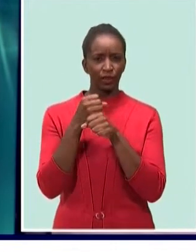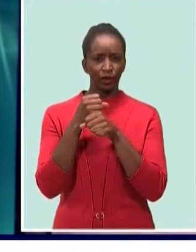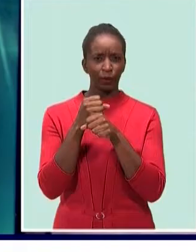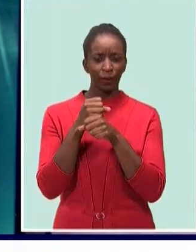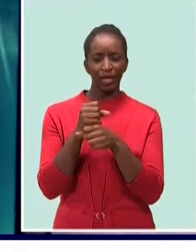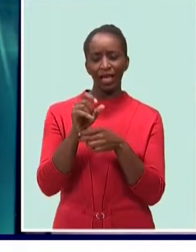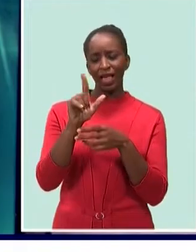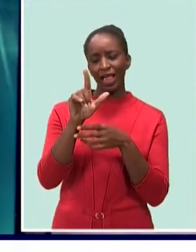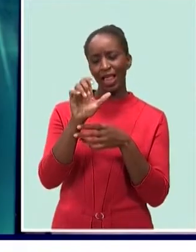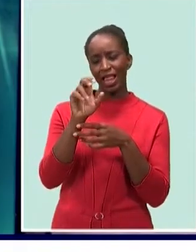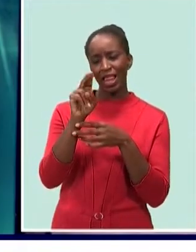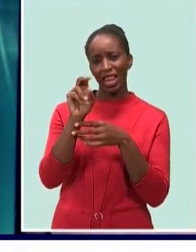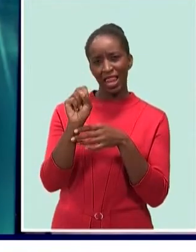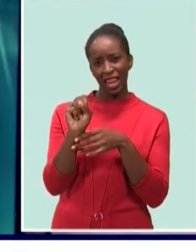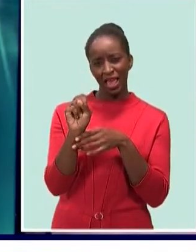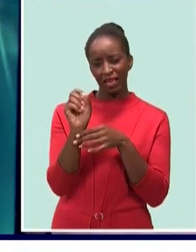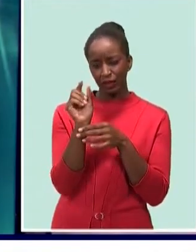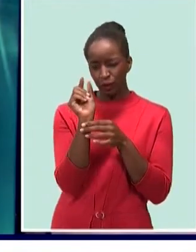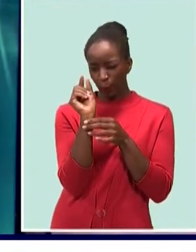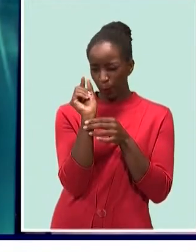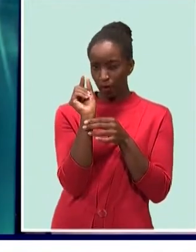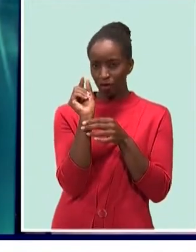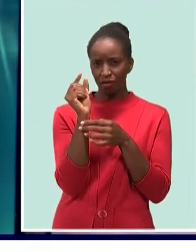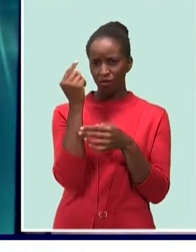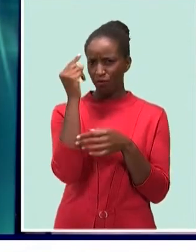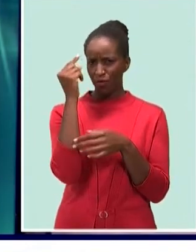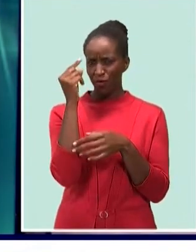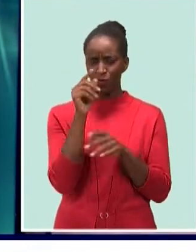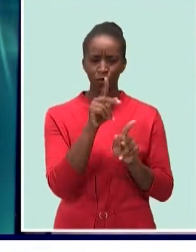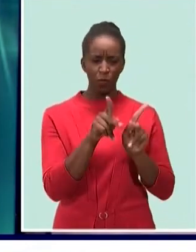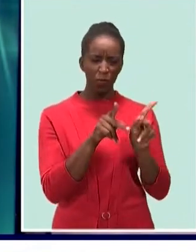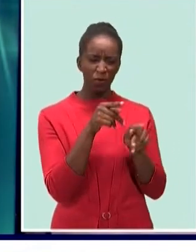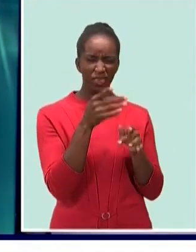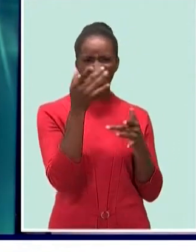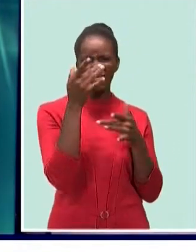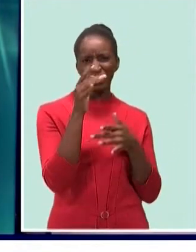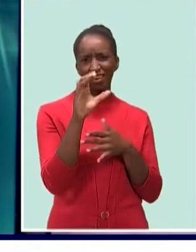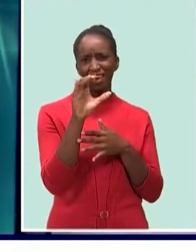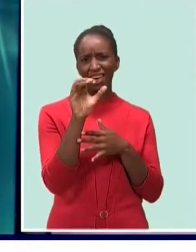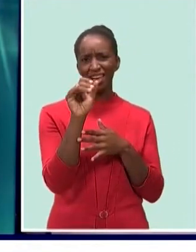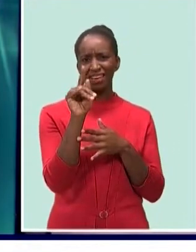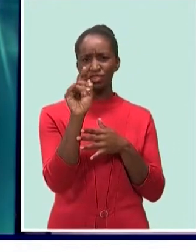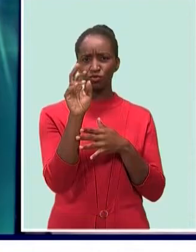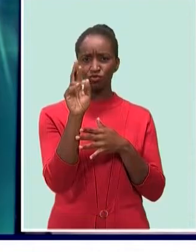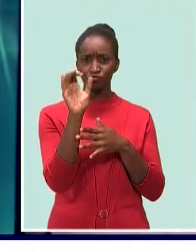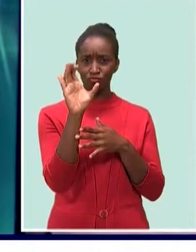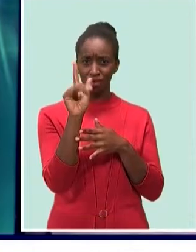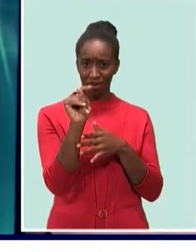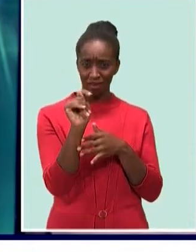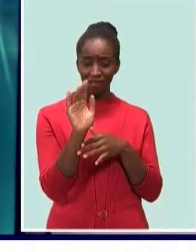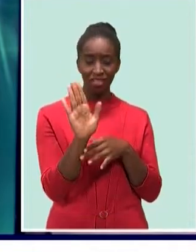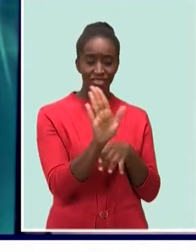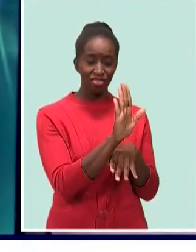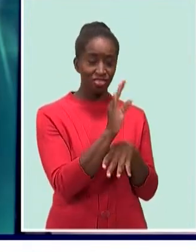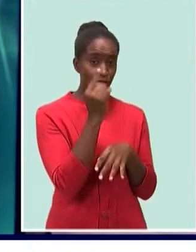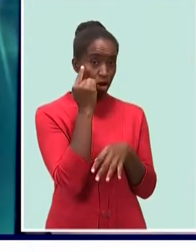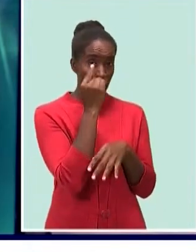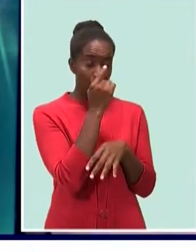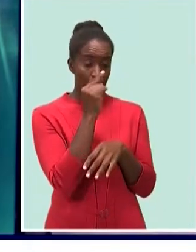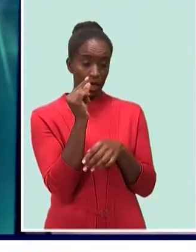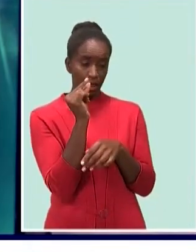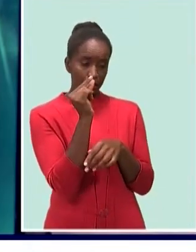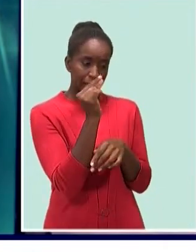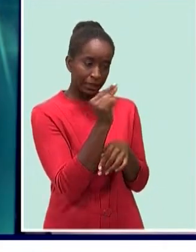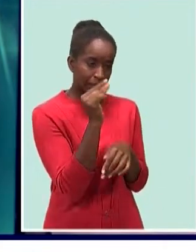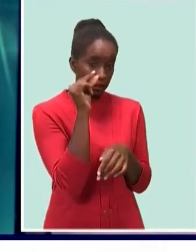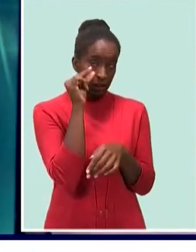in diameter, which are placed inside the eyes of cataract sufferers. President of the manufacturing division, Ian Hickland, says that